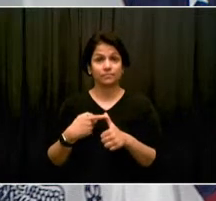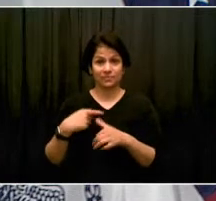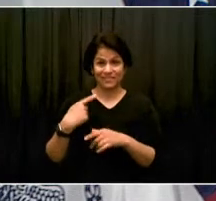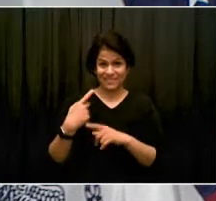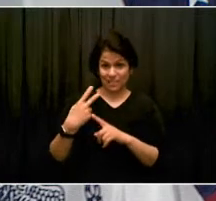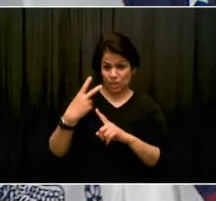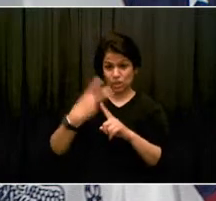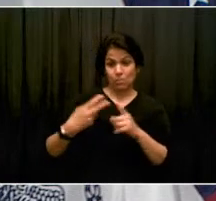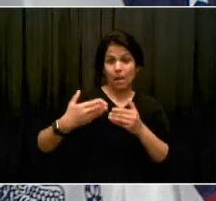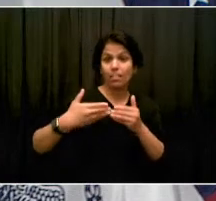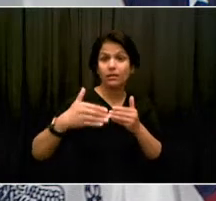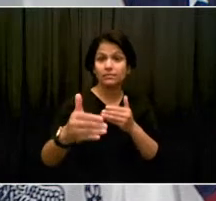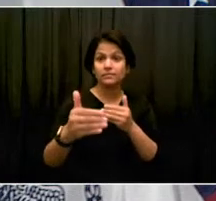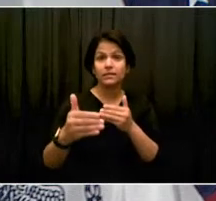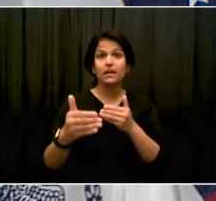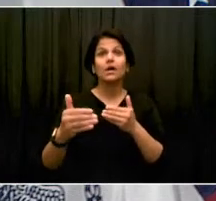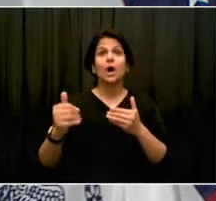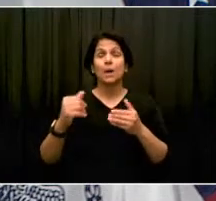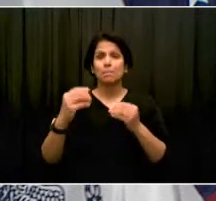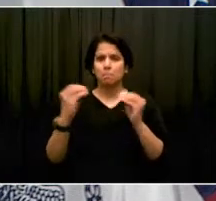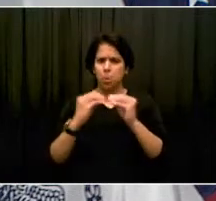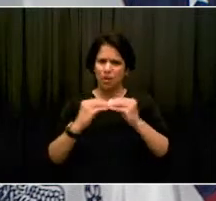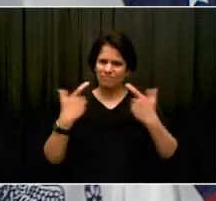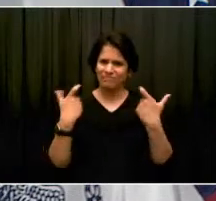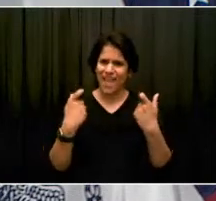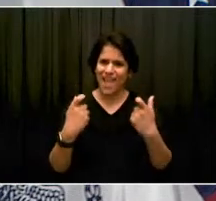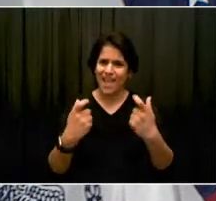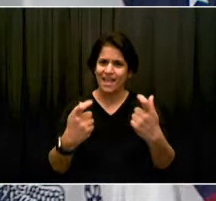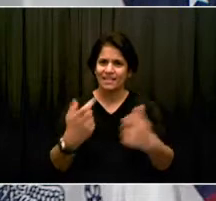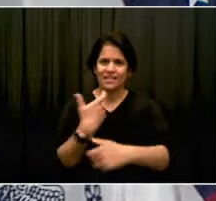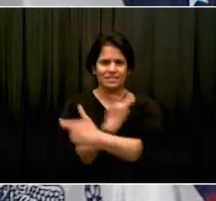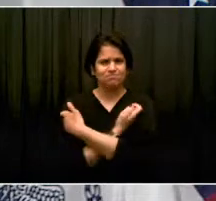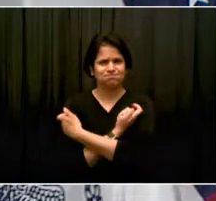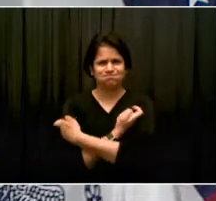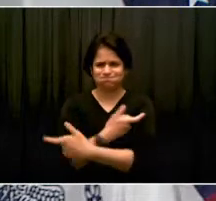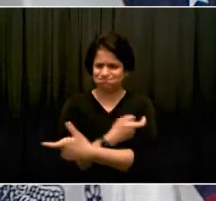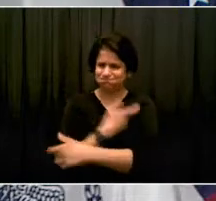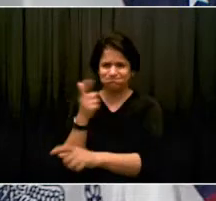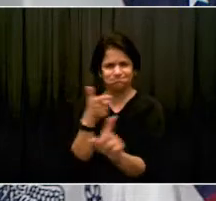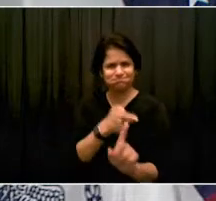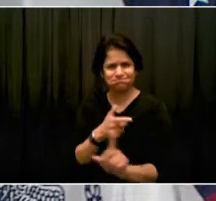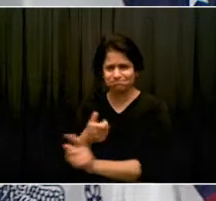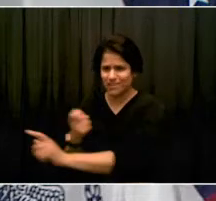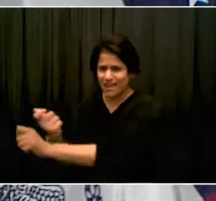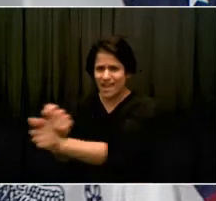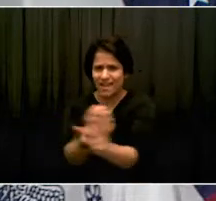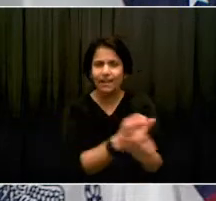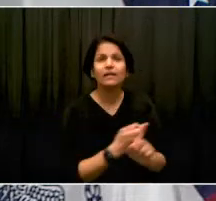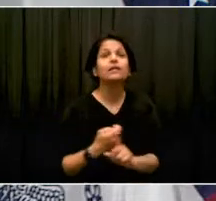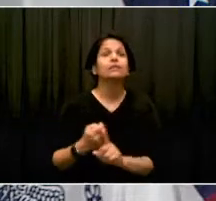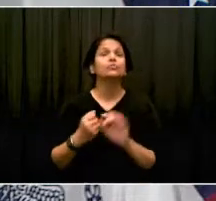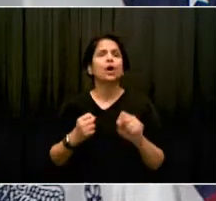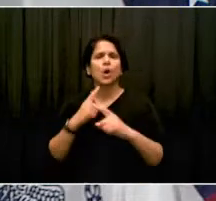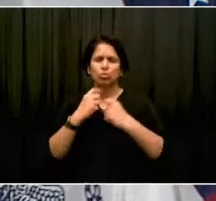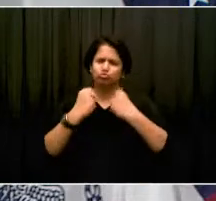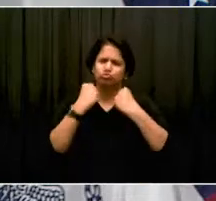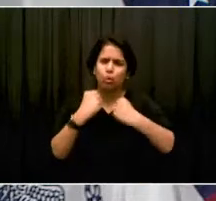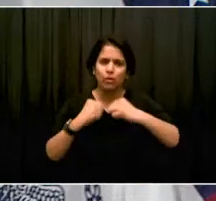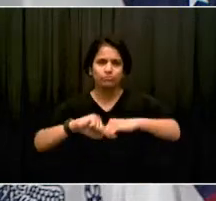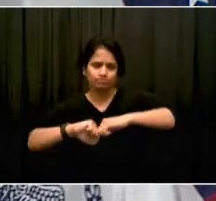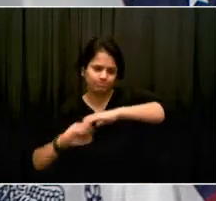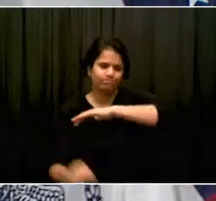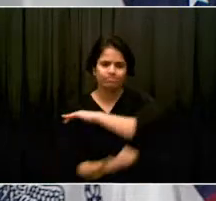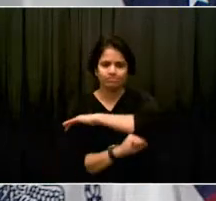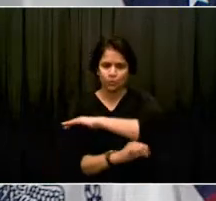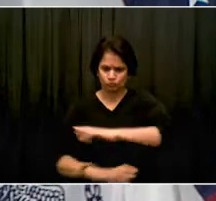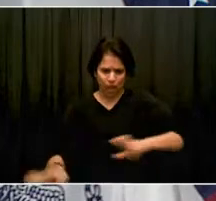The best thing we can do is build that strong foundation, and the numbers keep coming in strong. We got to keep doing that. As Dr. Varma